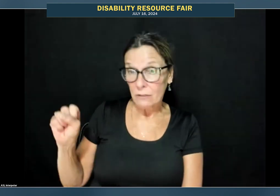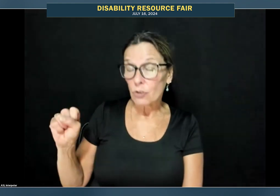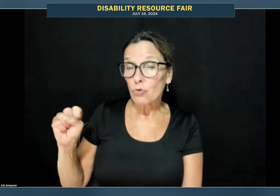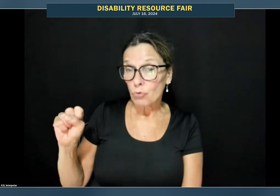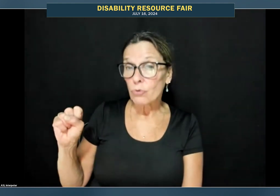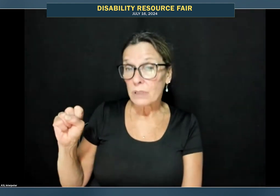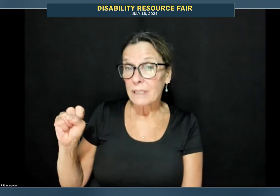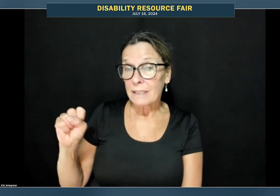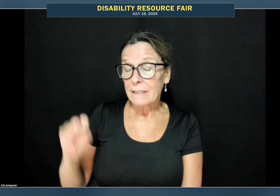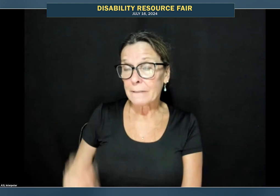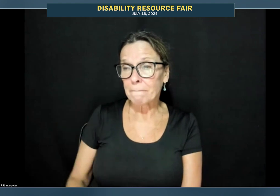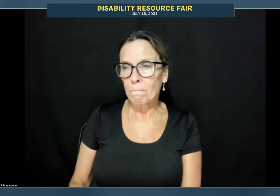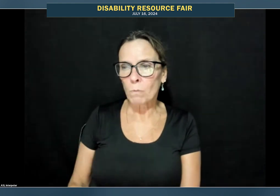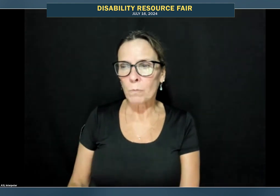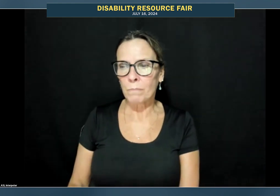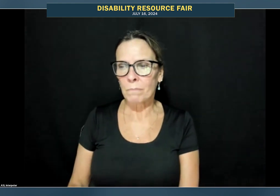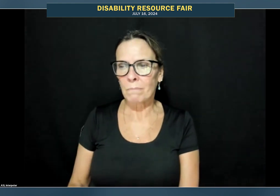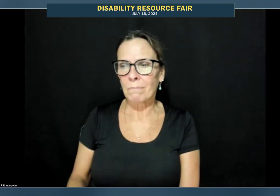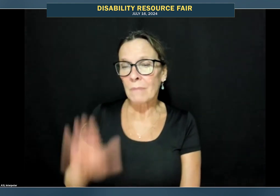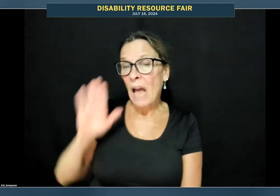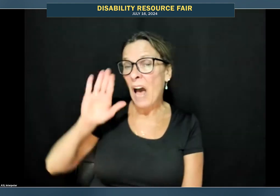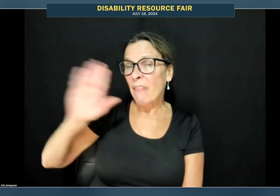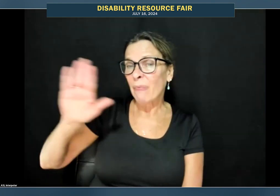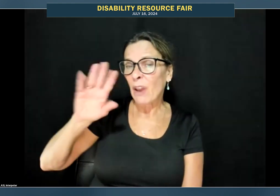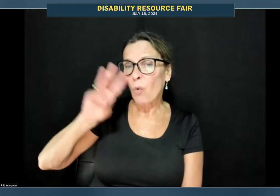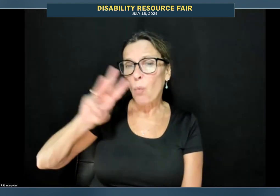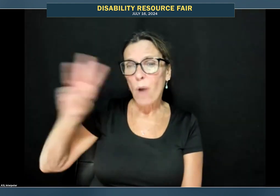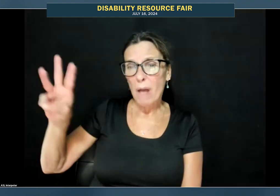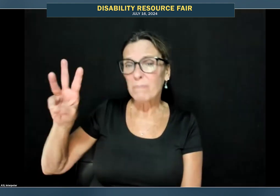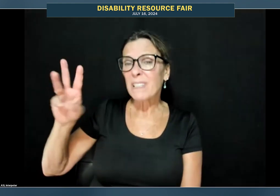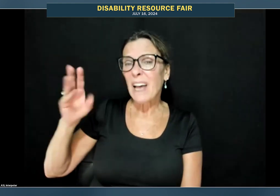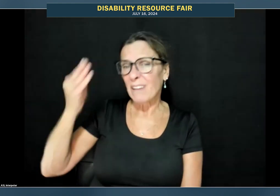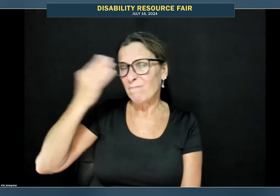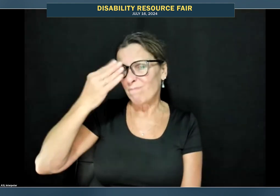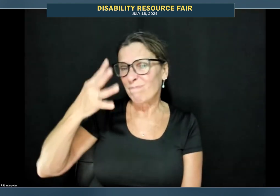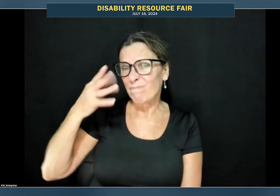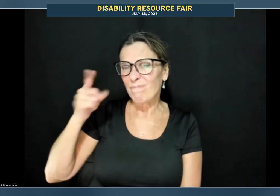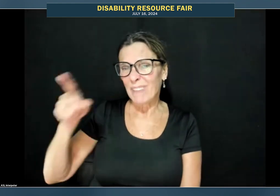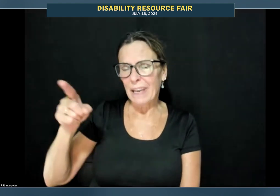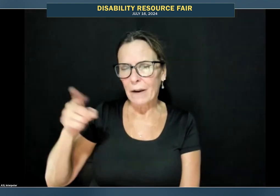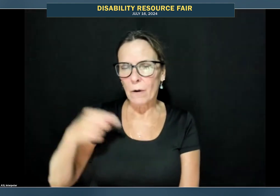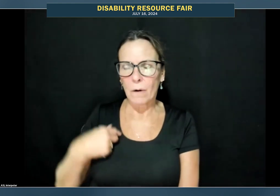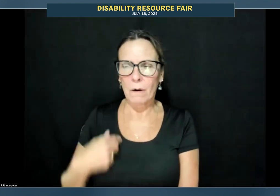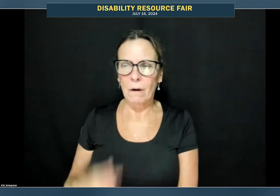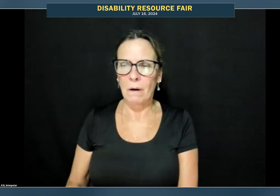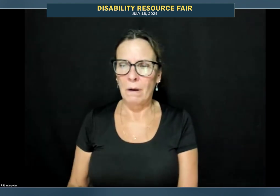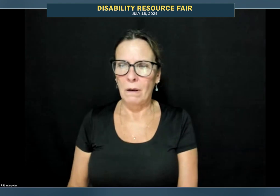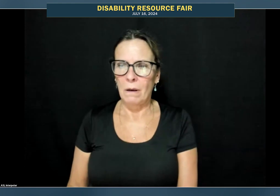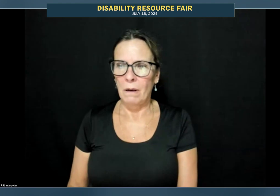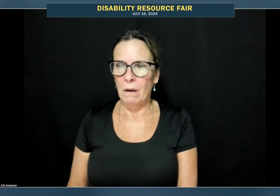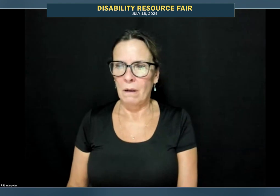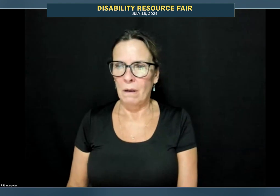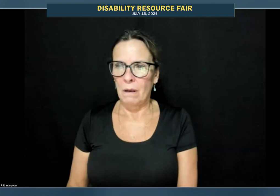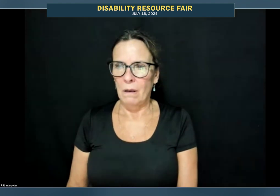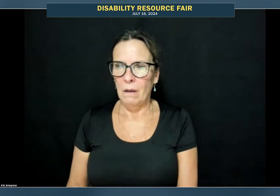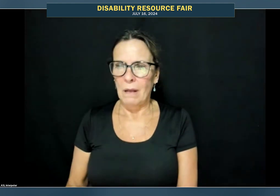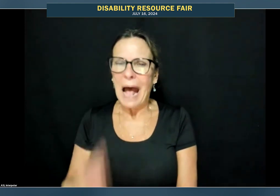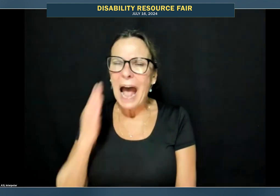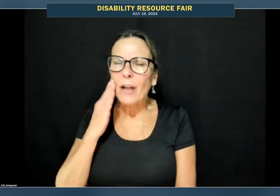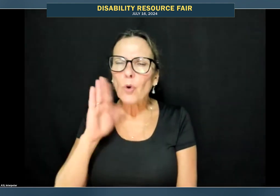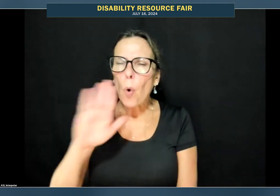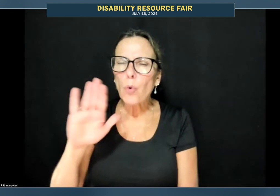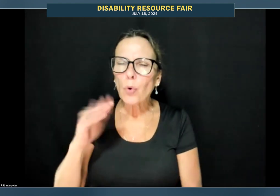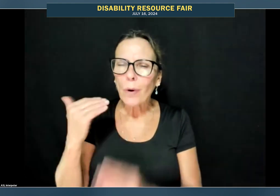And it's on their website. But I can also, since I know your email address, I can send